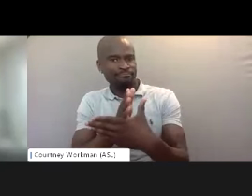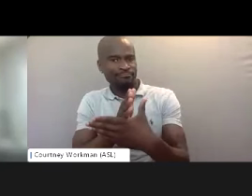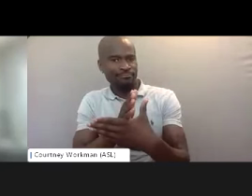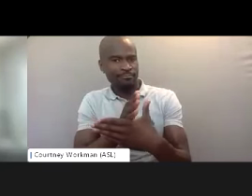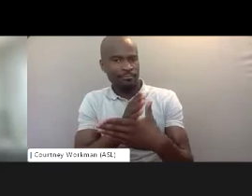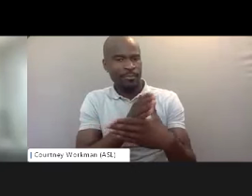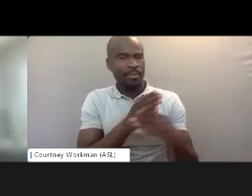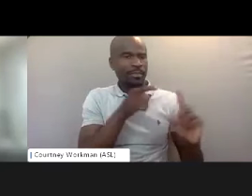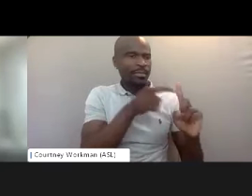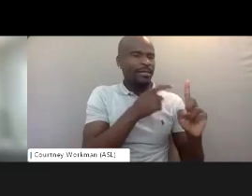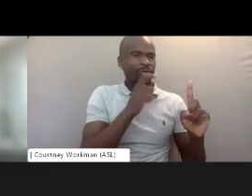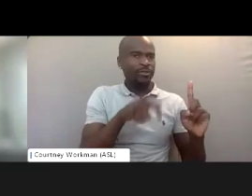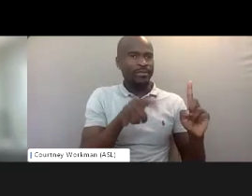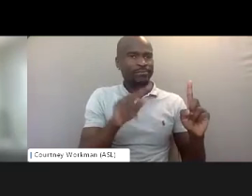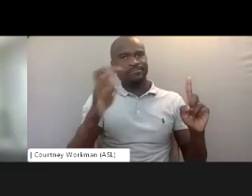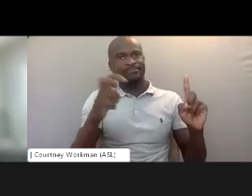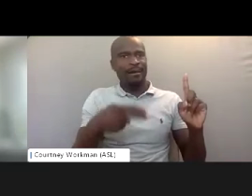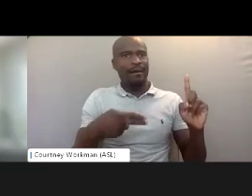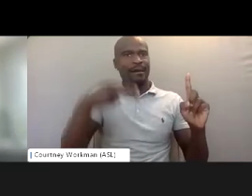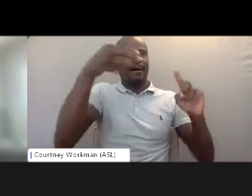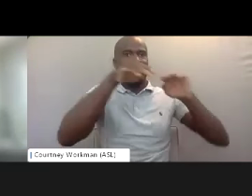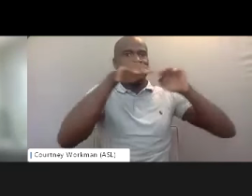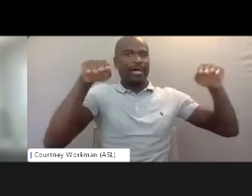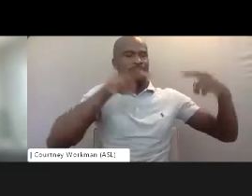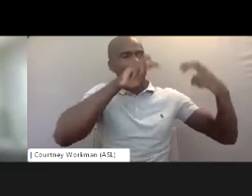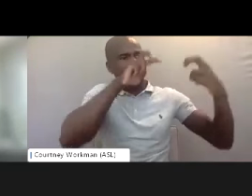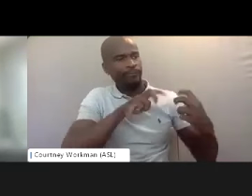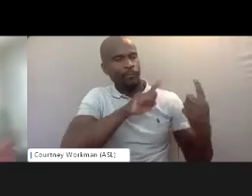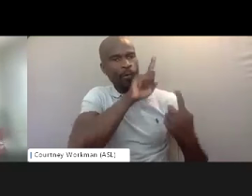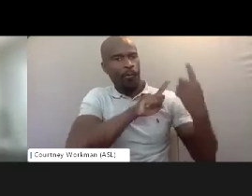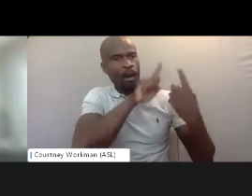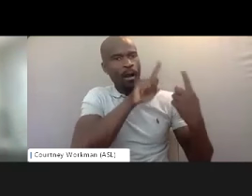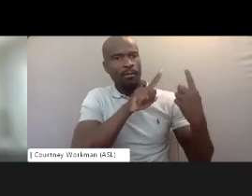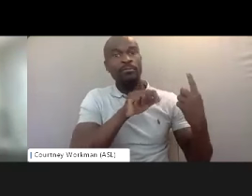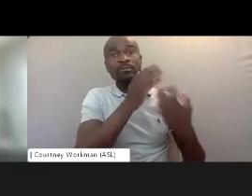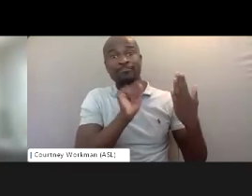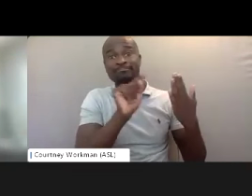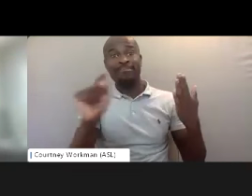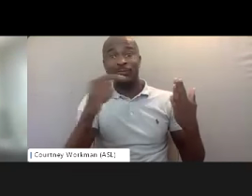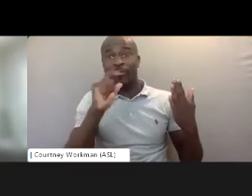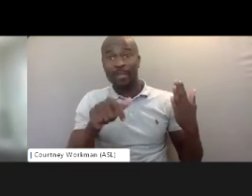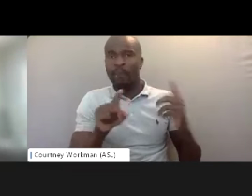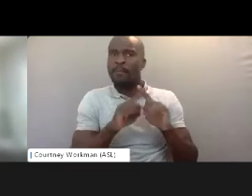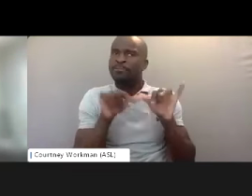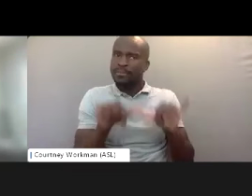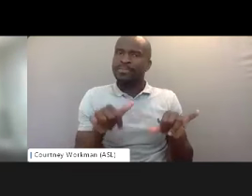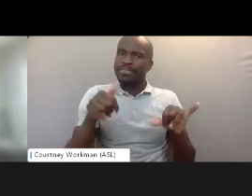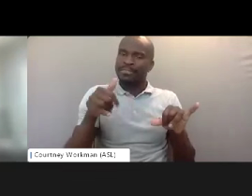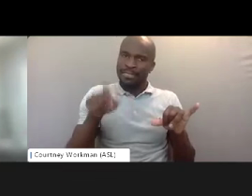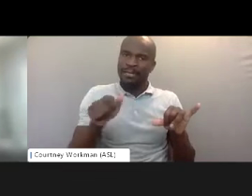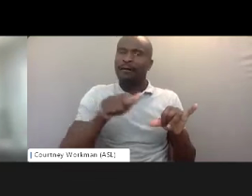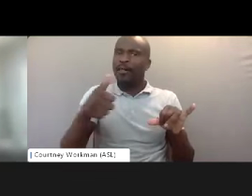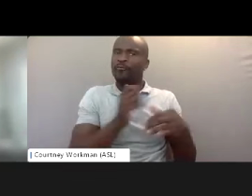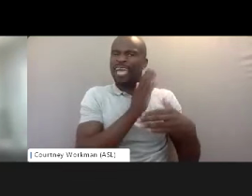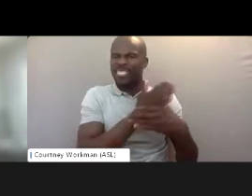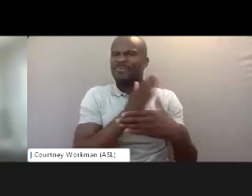that kind of highest level of criteria for needing those one-on-one interventions. You can go into the next slide, Alyssa. So